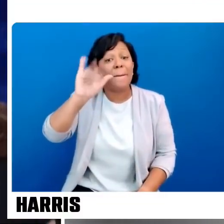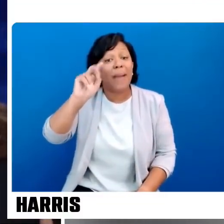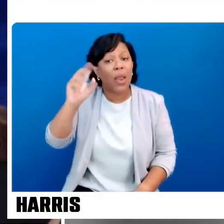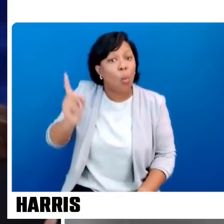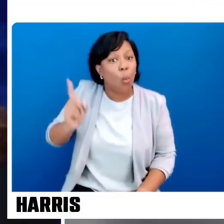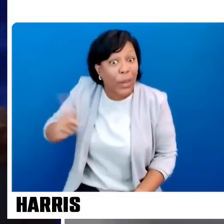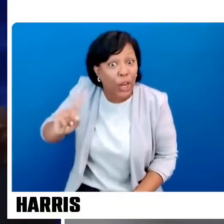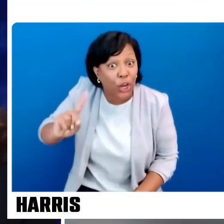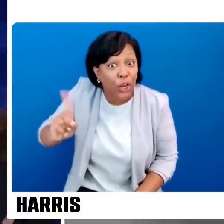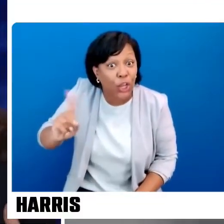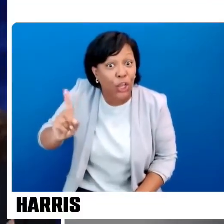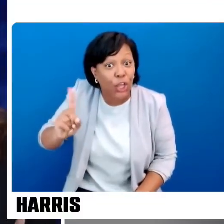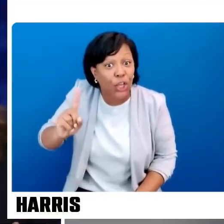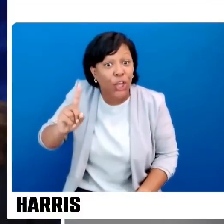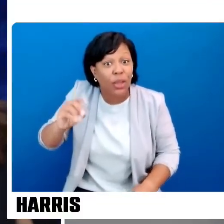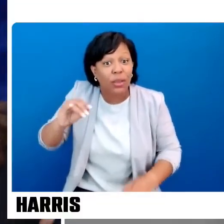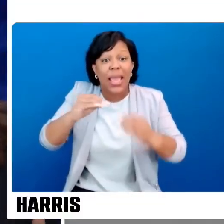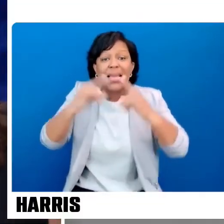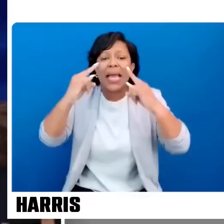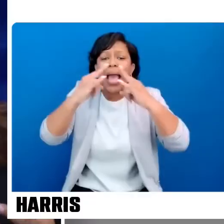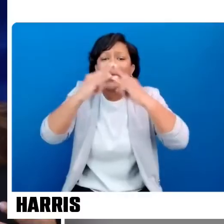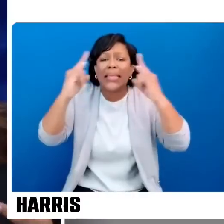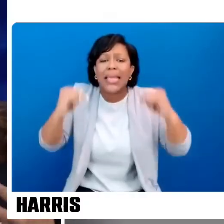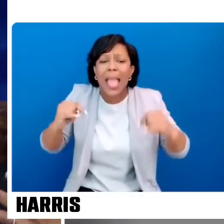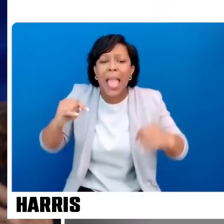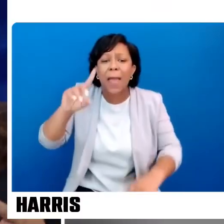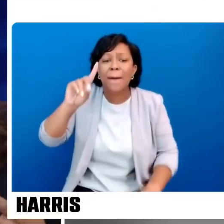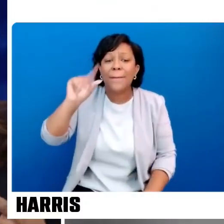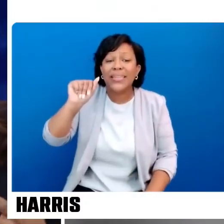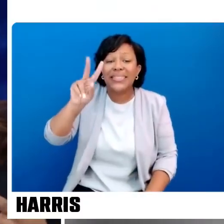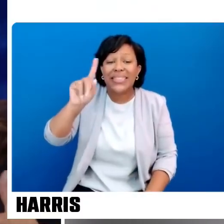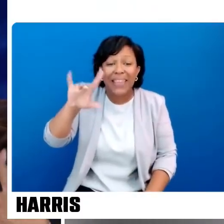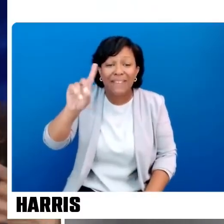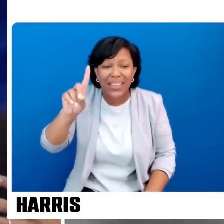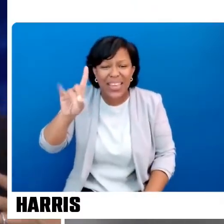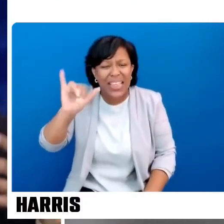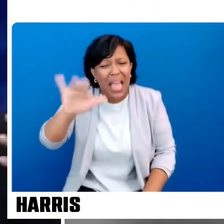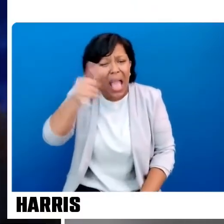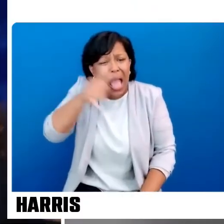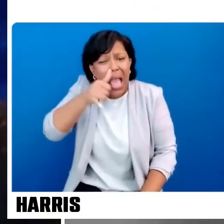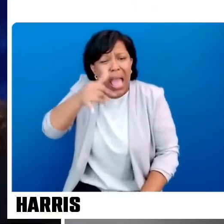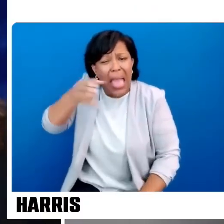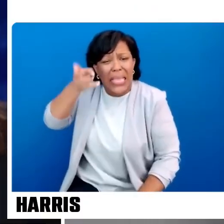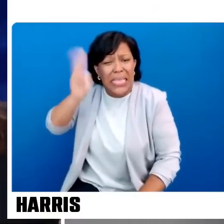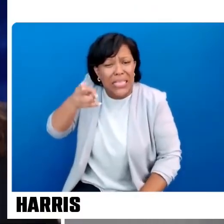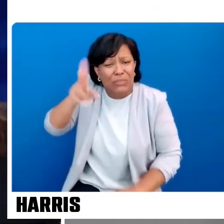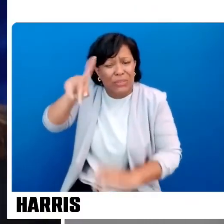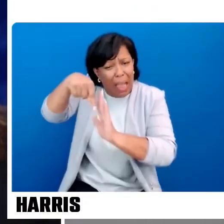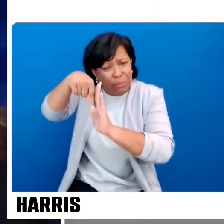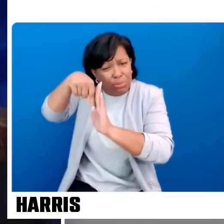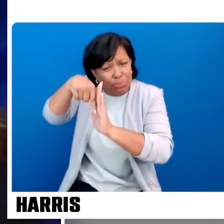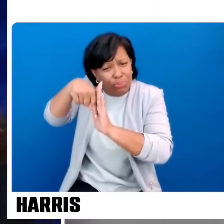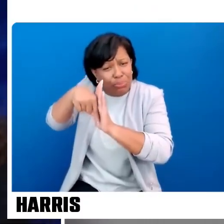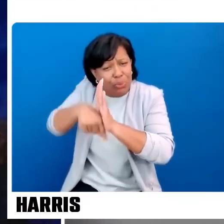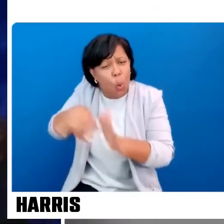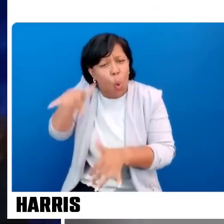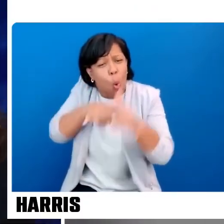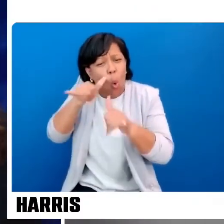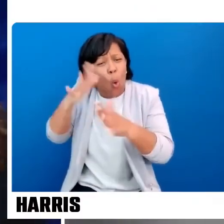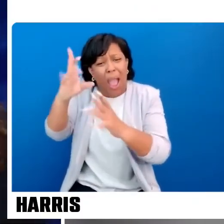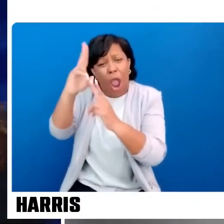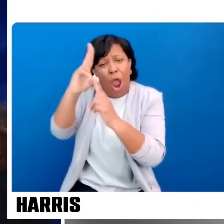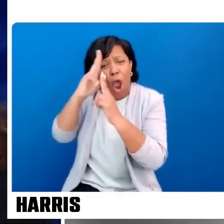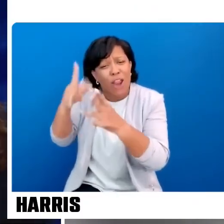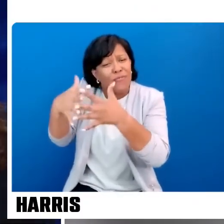storied significance for us as Americans, a place where we honor the importance of American diplomacy, where we invite